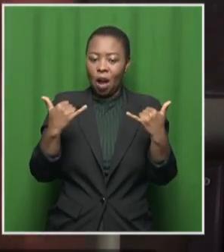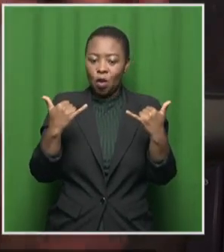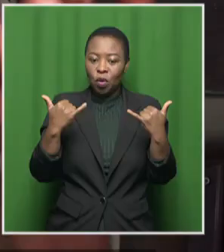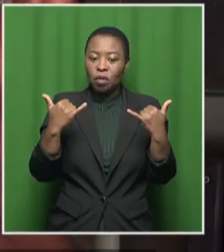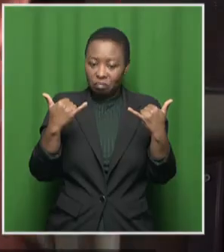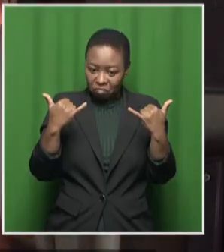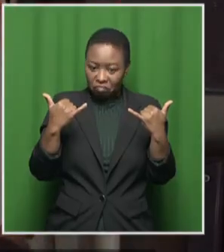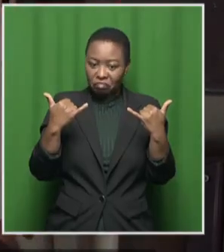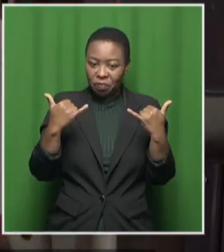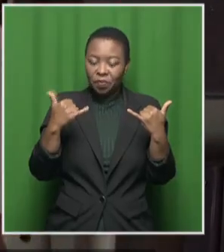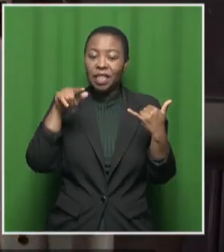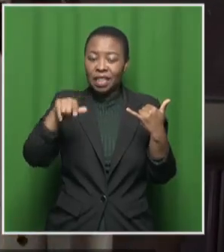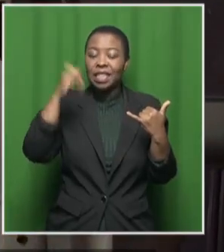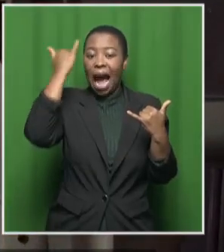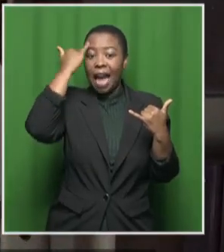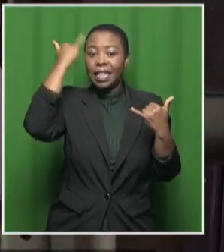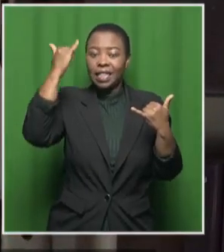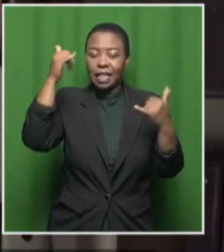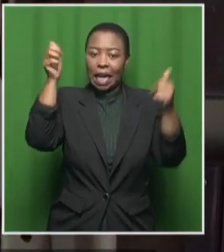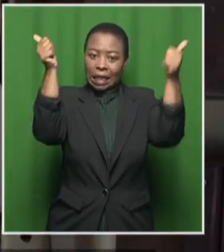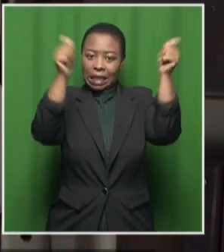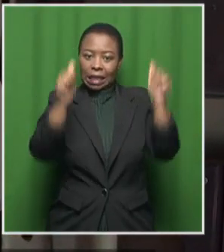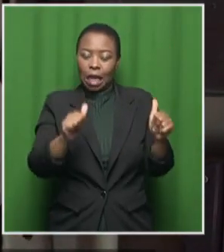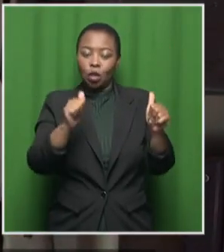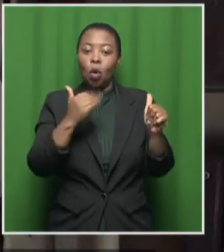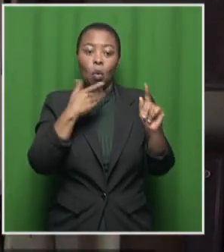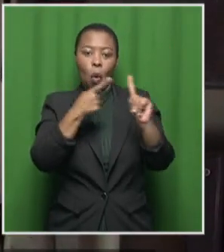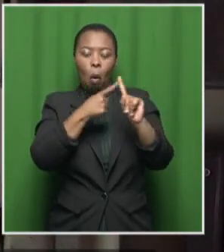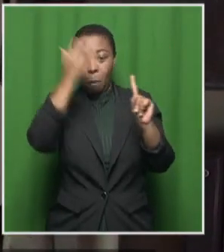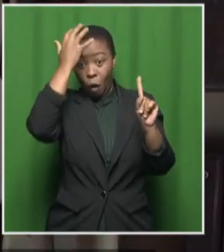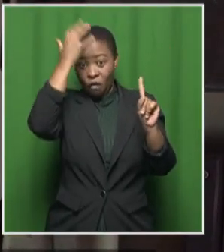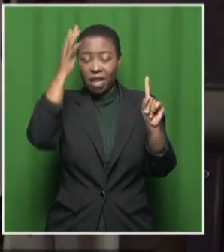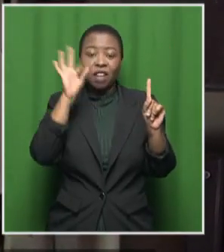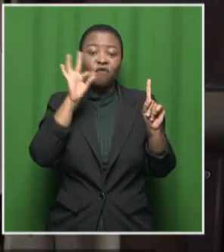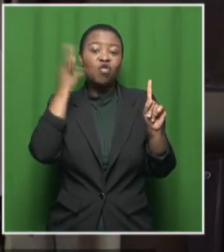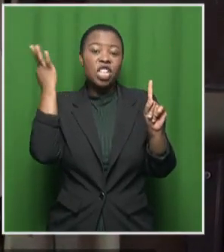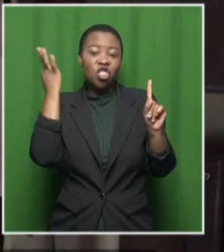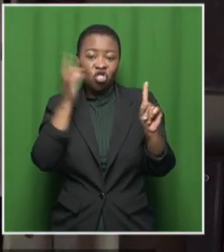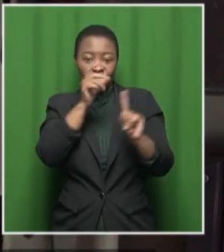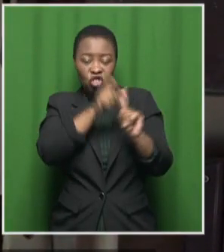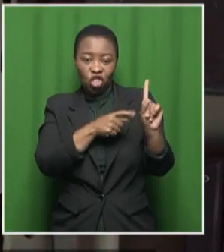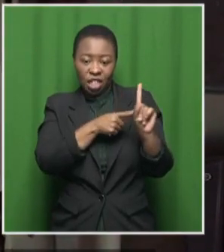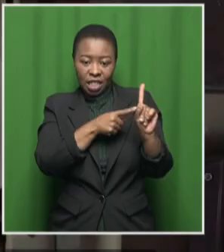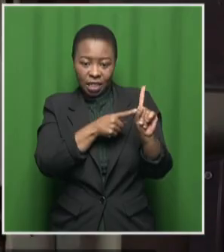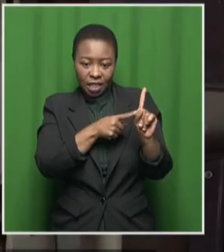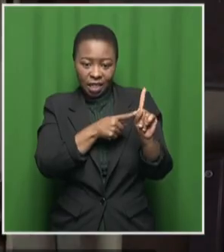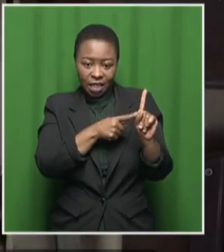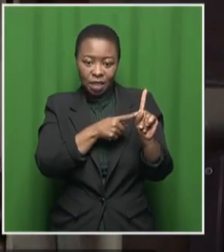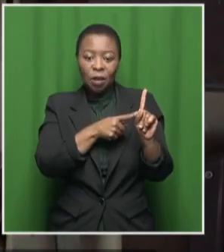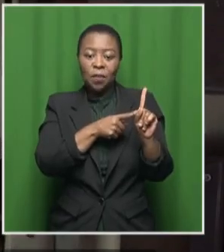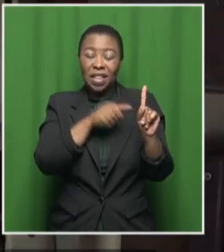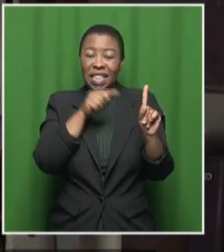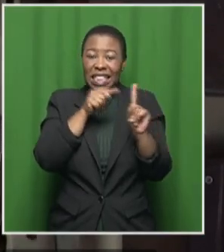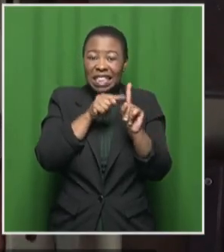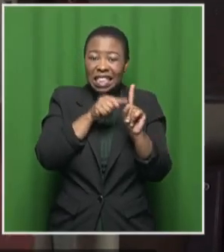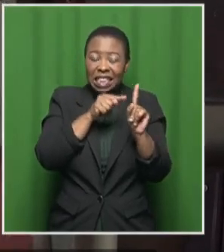had the idea for the statue, was a French professor, an abolitionist, and he was